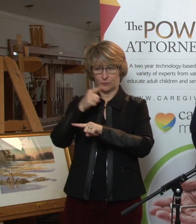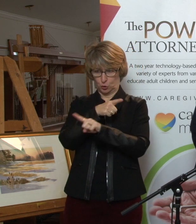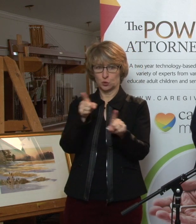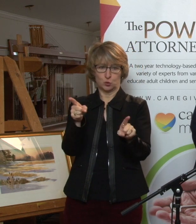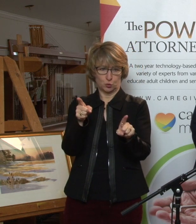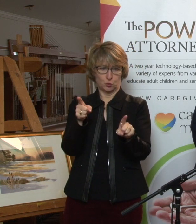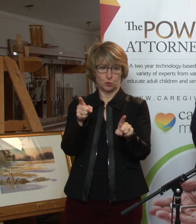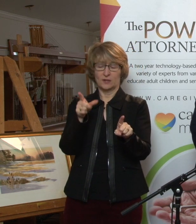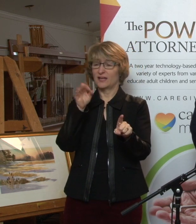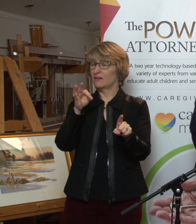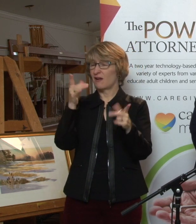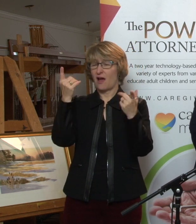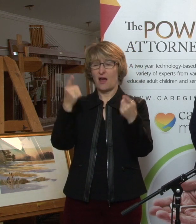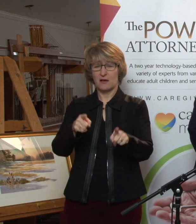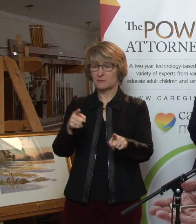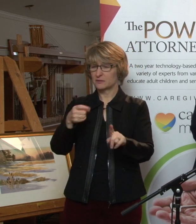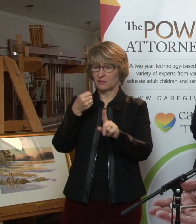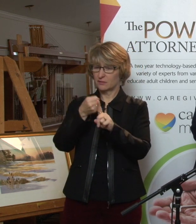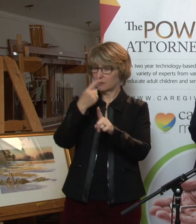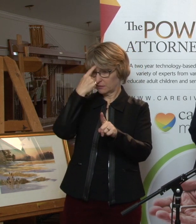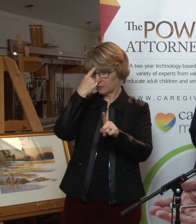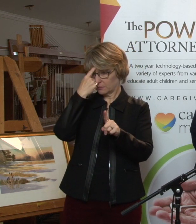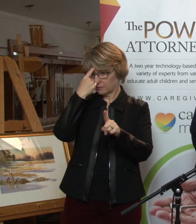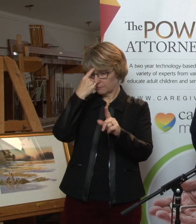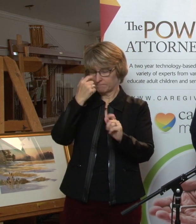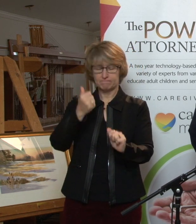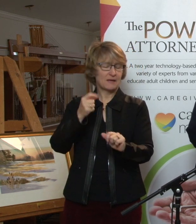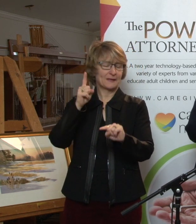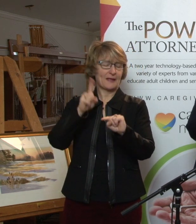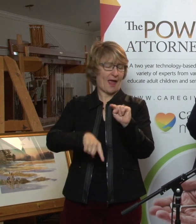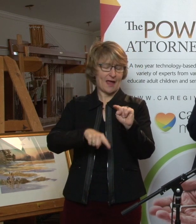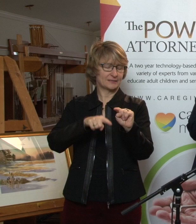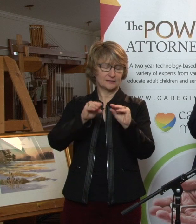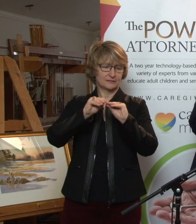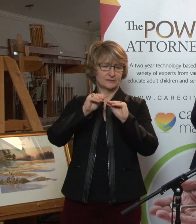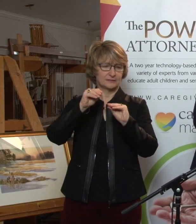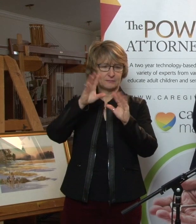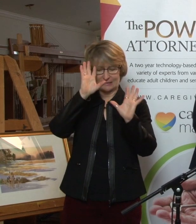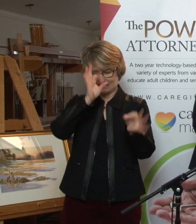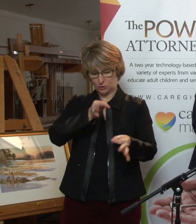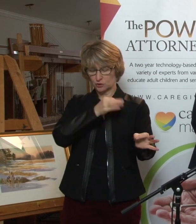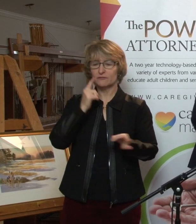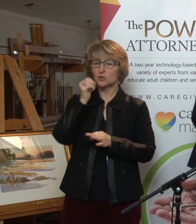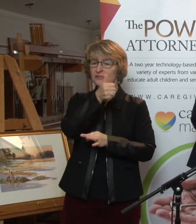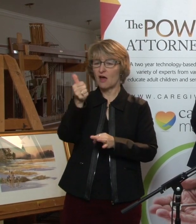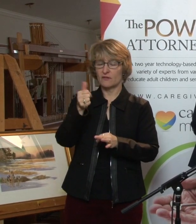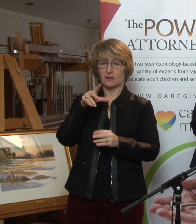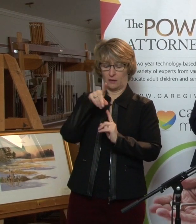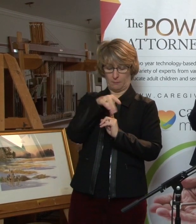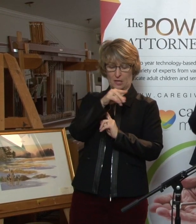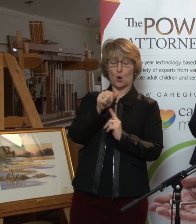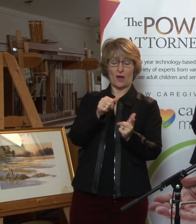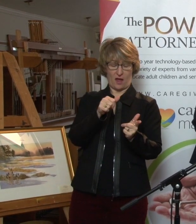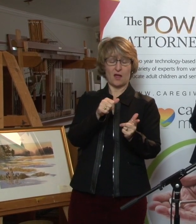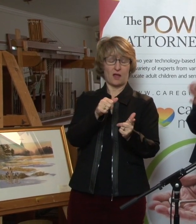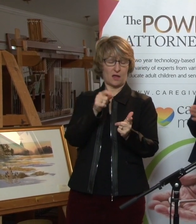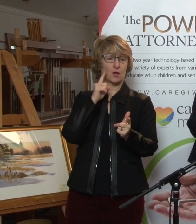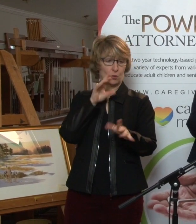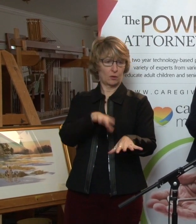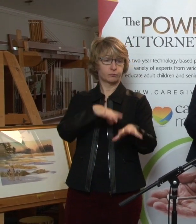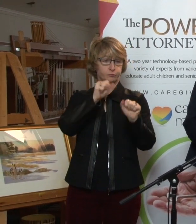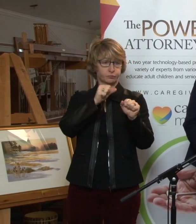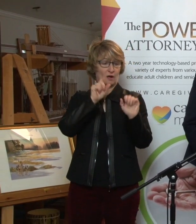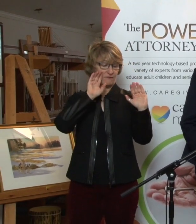mentally incapable. This is a big thing here. So if you become mentally incapable, that power of attorney can still act for you